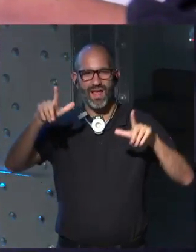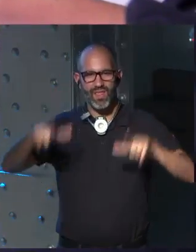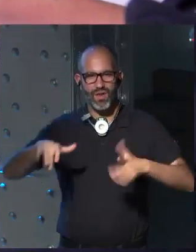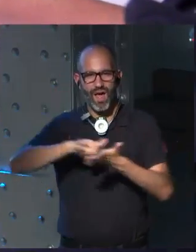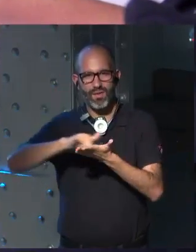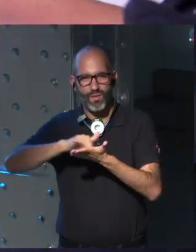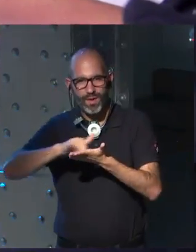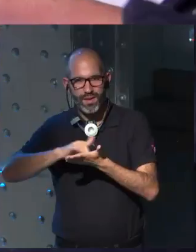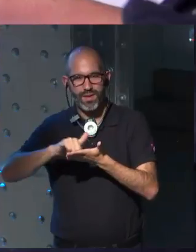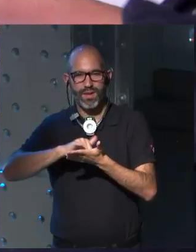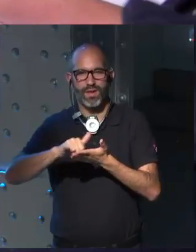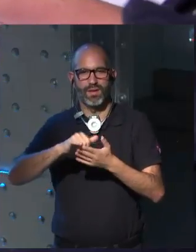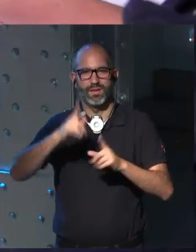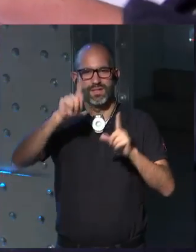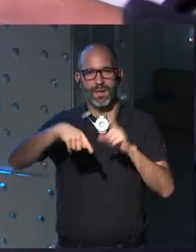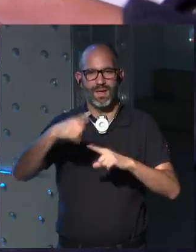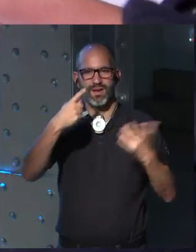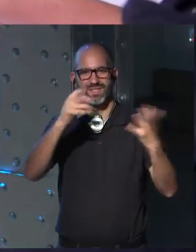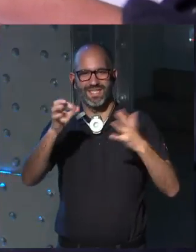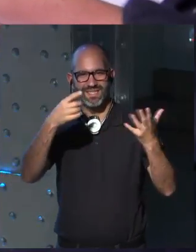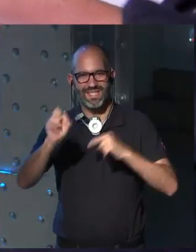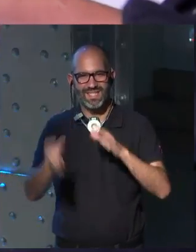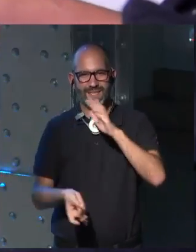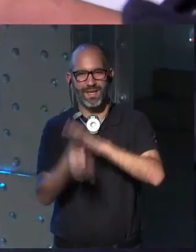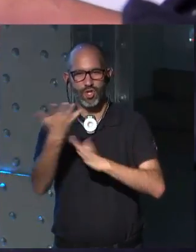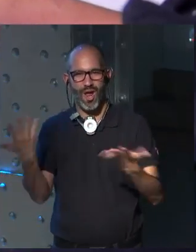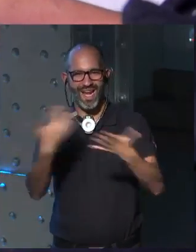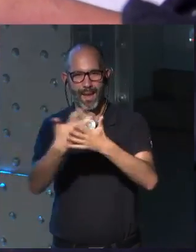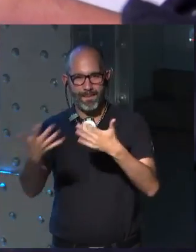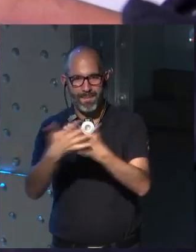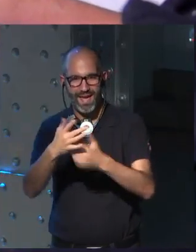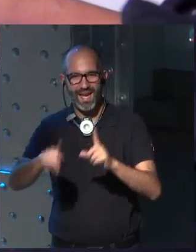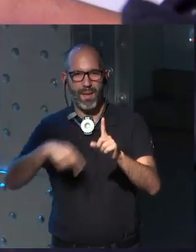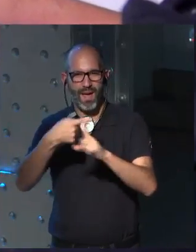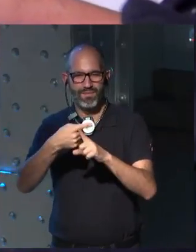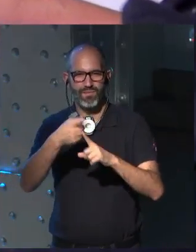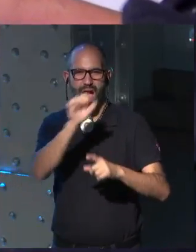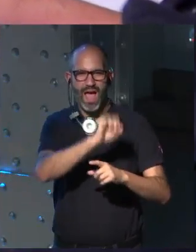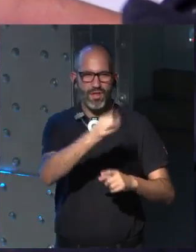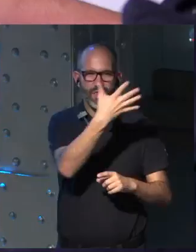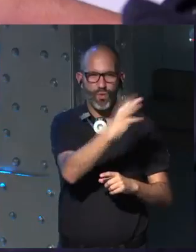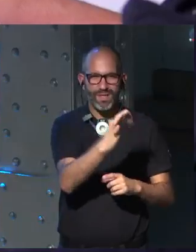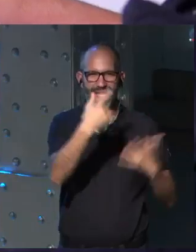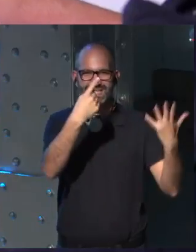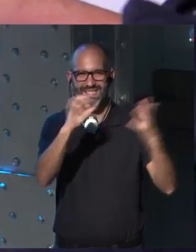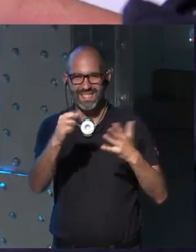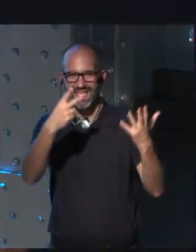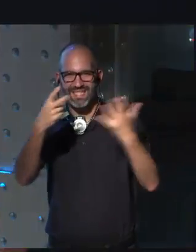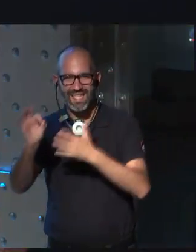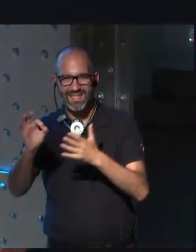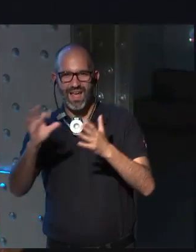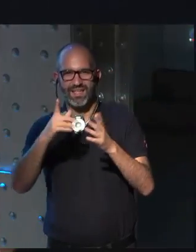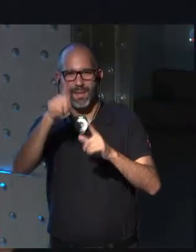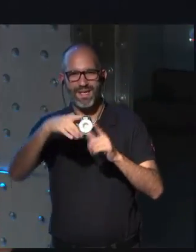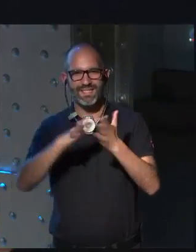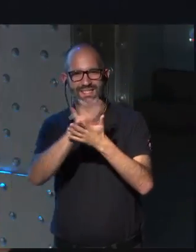life in the States in other times, and then remixing and the concept of reinventing modern music. You talk about lots of